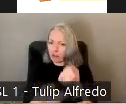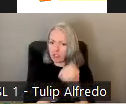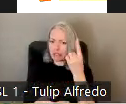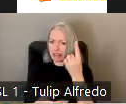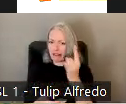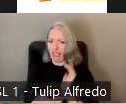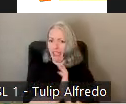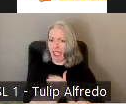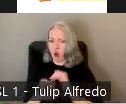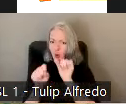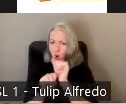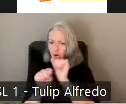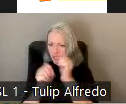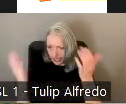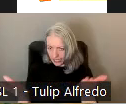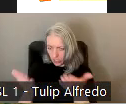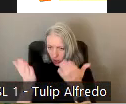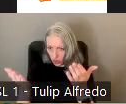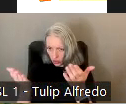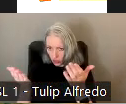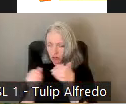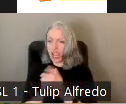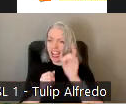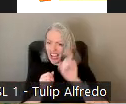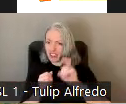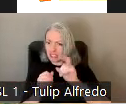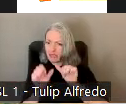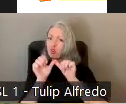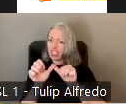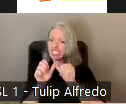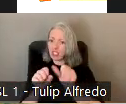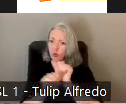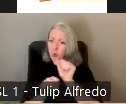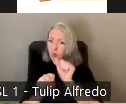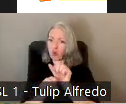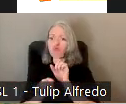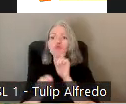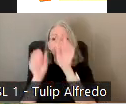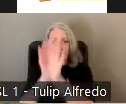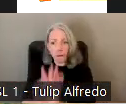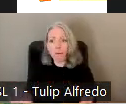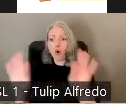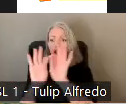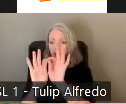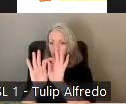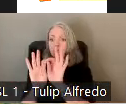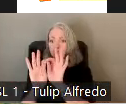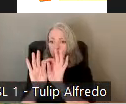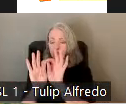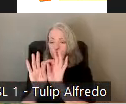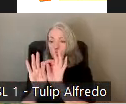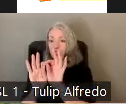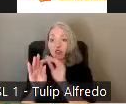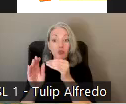done and the need for ongoing work in this space is really critical, and that whatever process